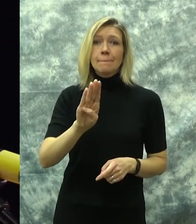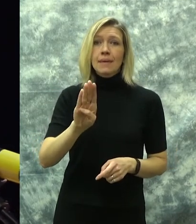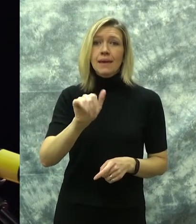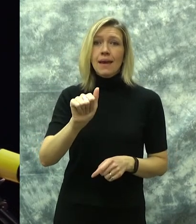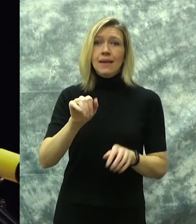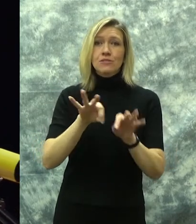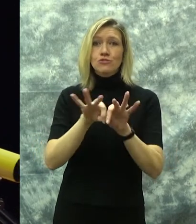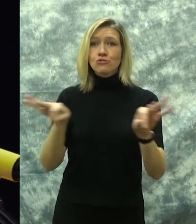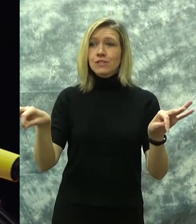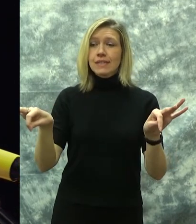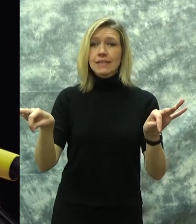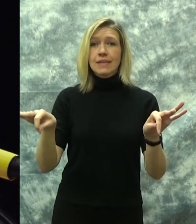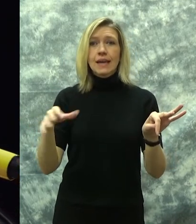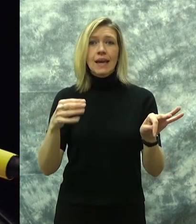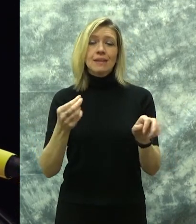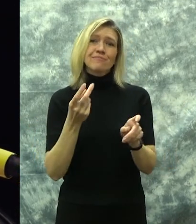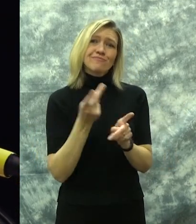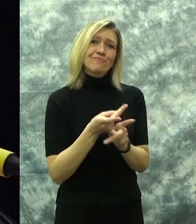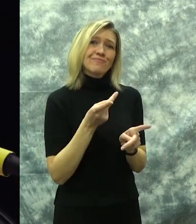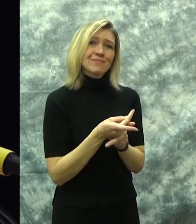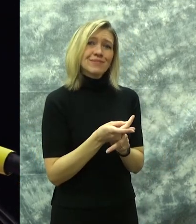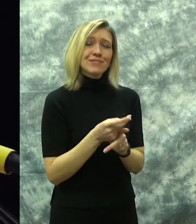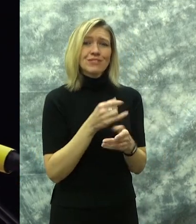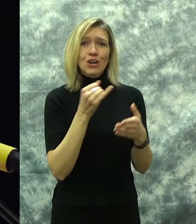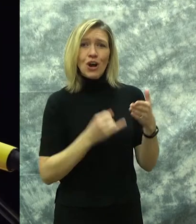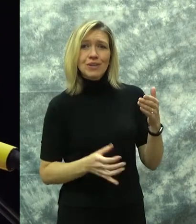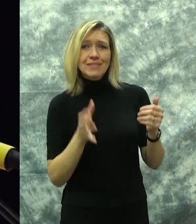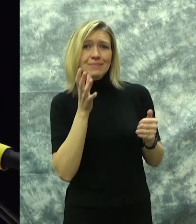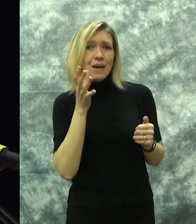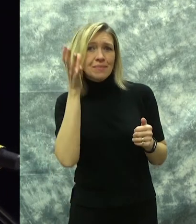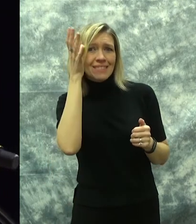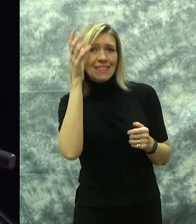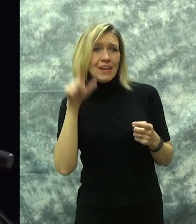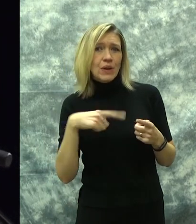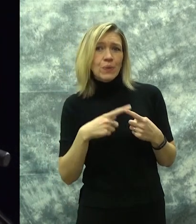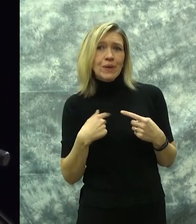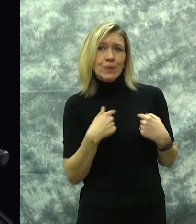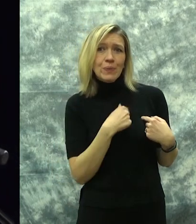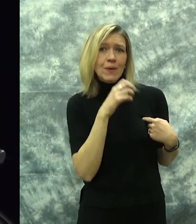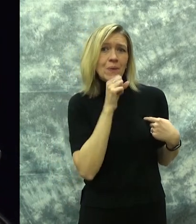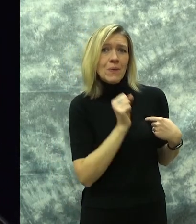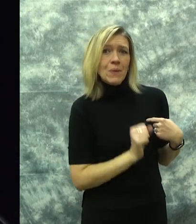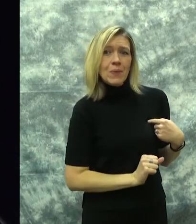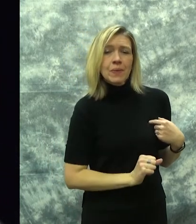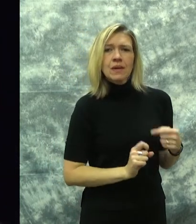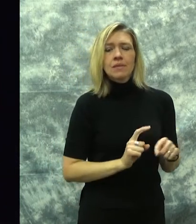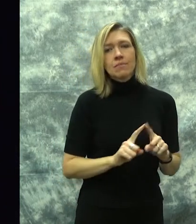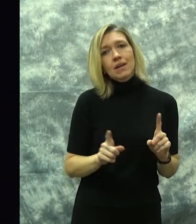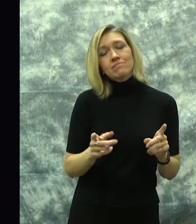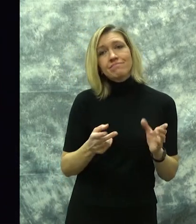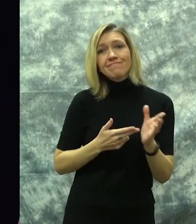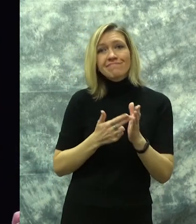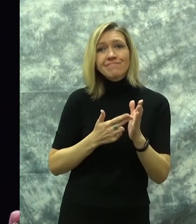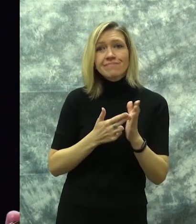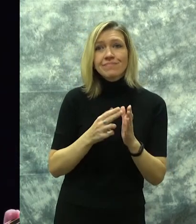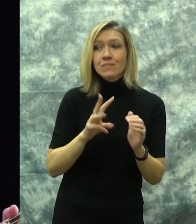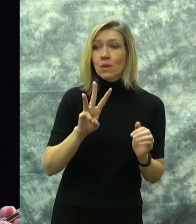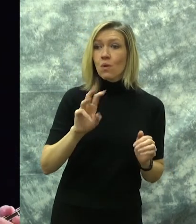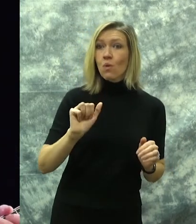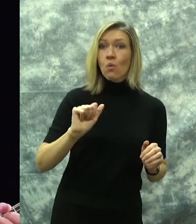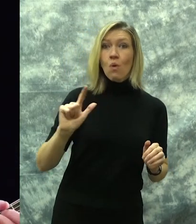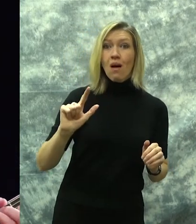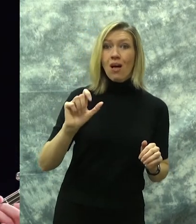took care of his artist mom and dad in their old age. But But let's face it, Wall Street probably isn't in